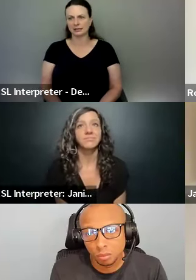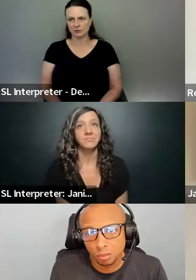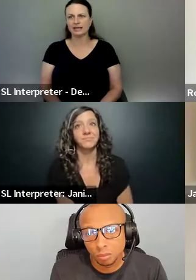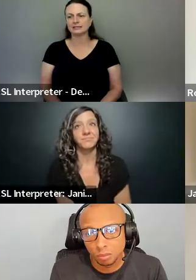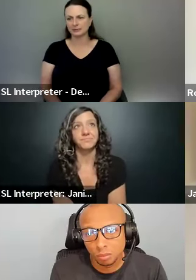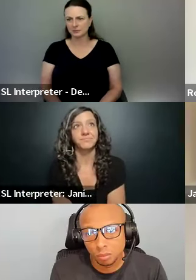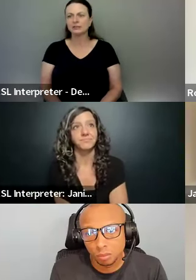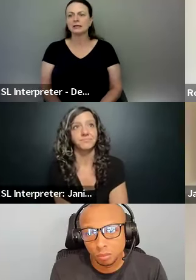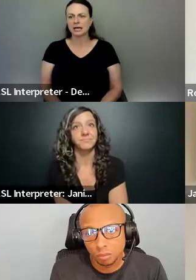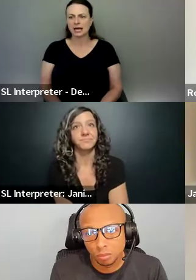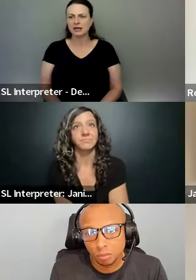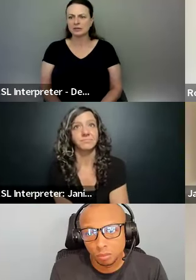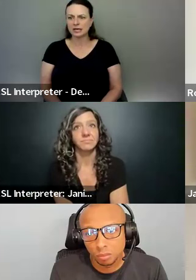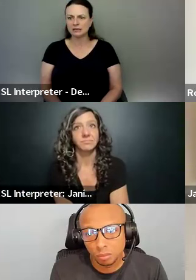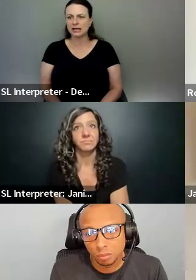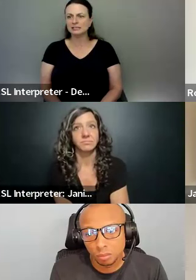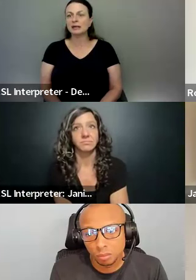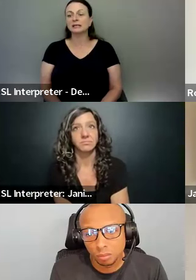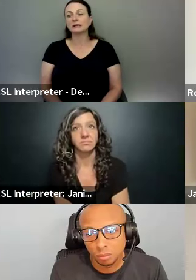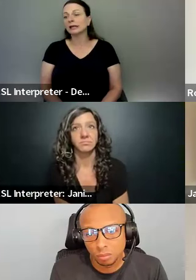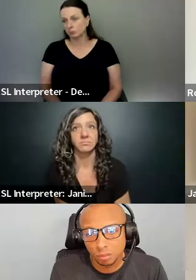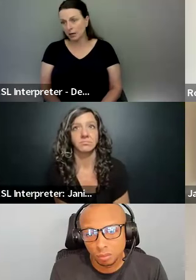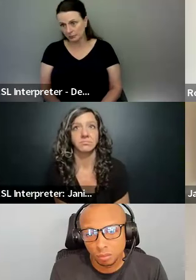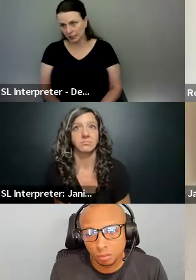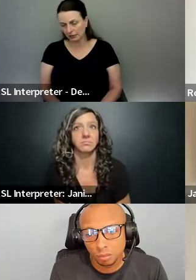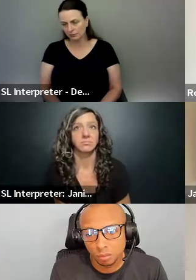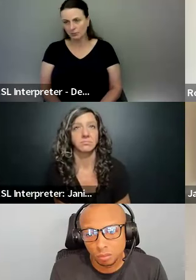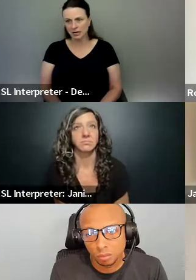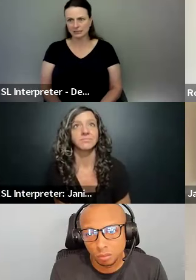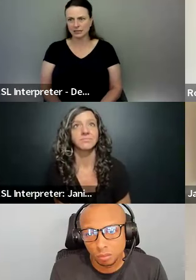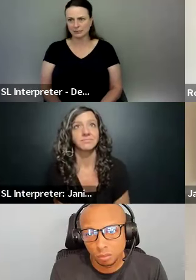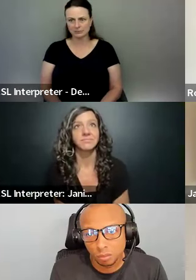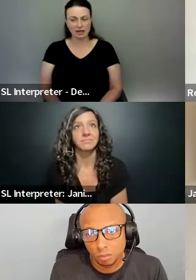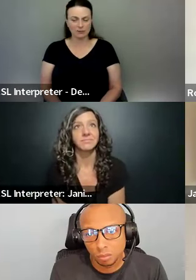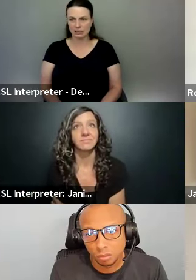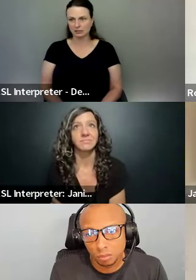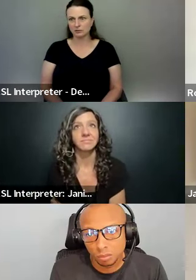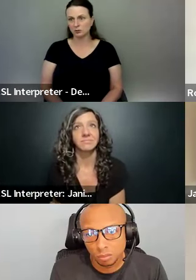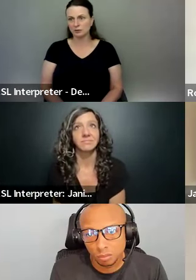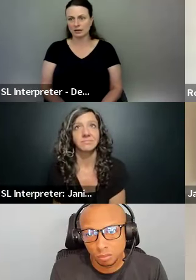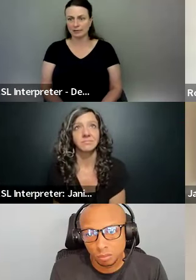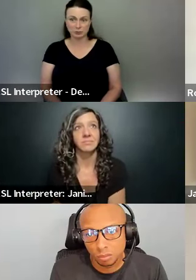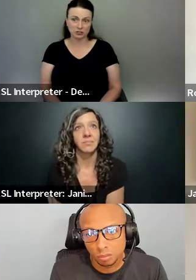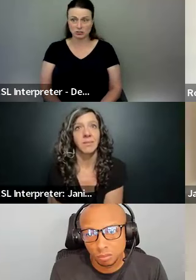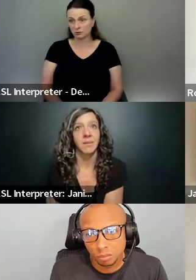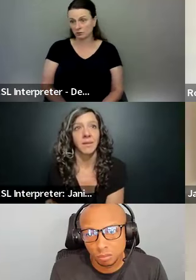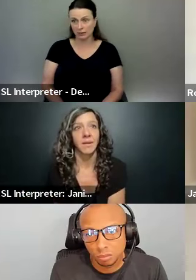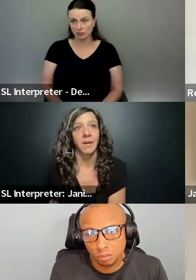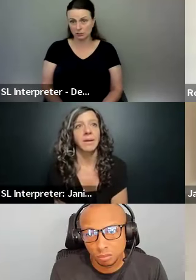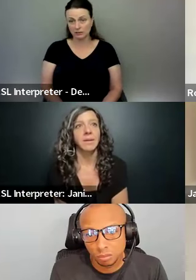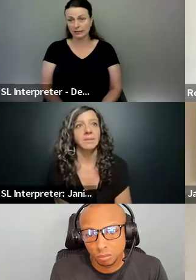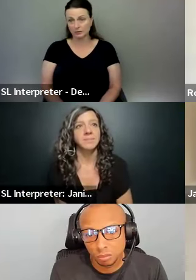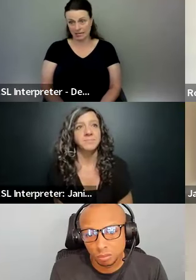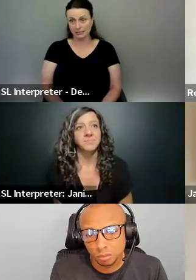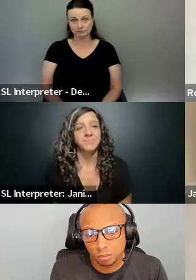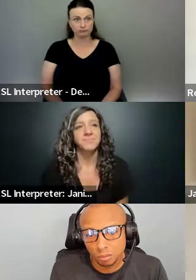I got it. Okay, I see. And then expanding it later, possibly, but everybody can do explanations in their own language